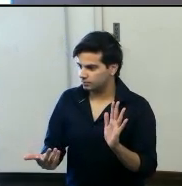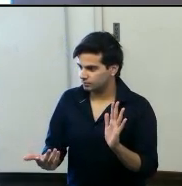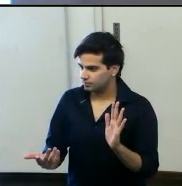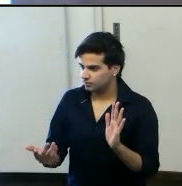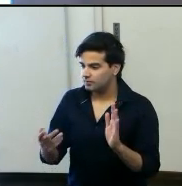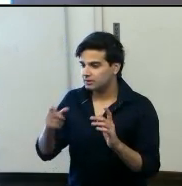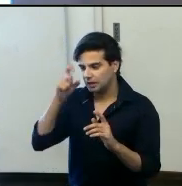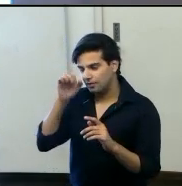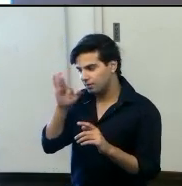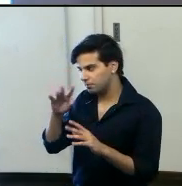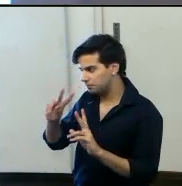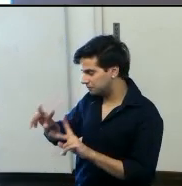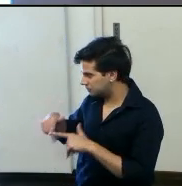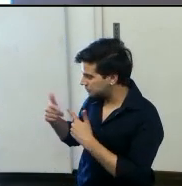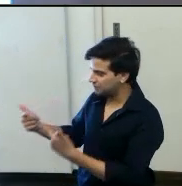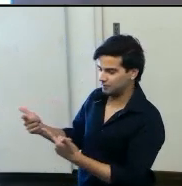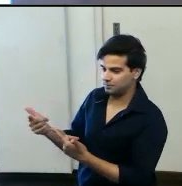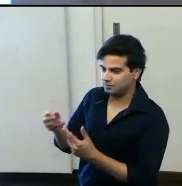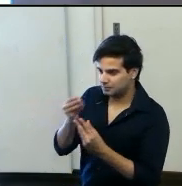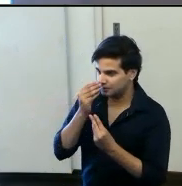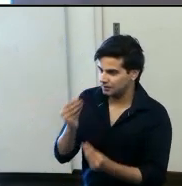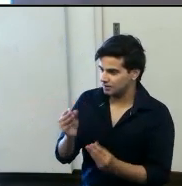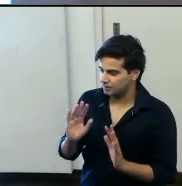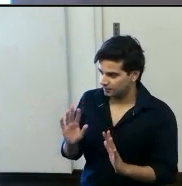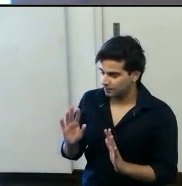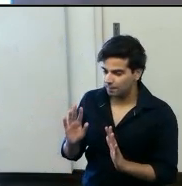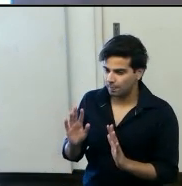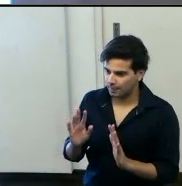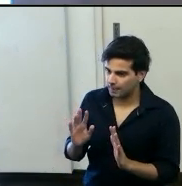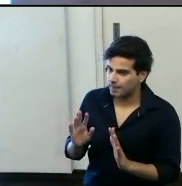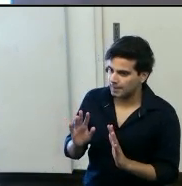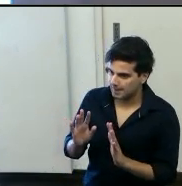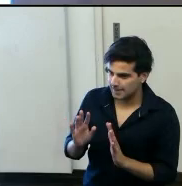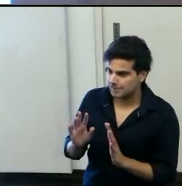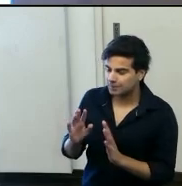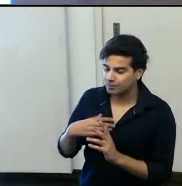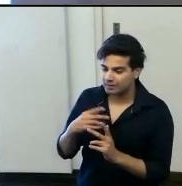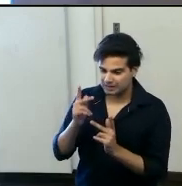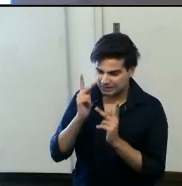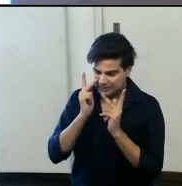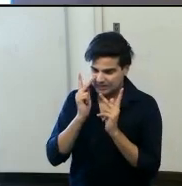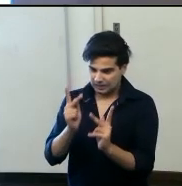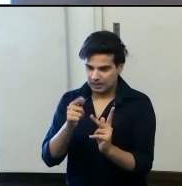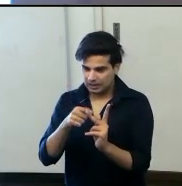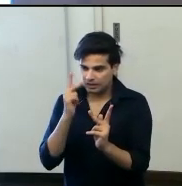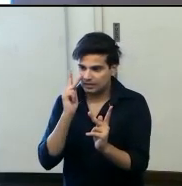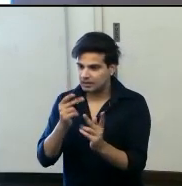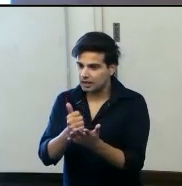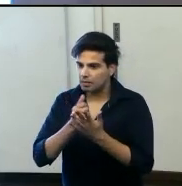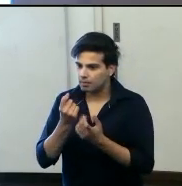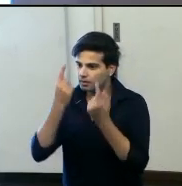Ravi, please let us know, how do we understand by seeing?